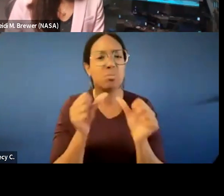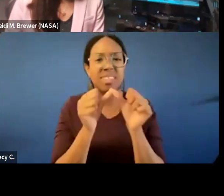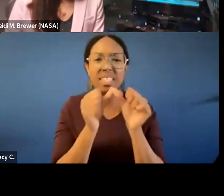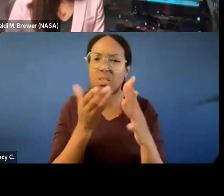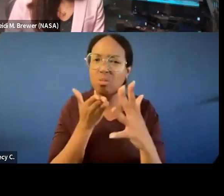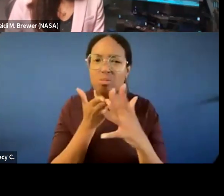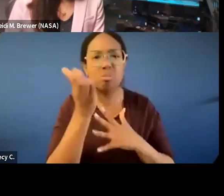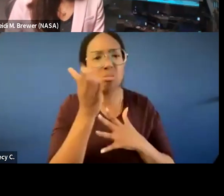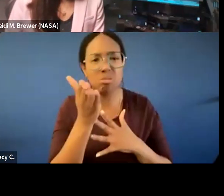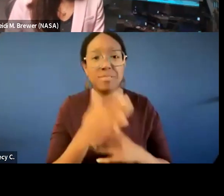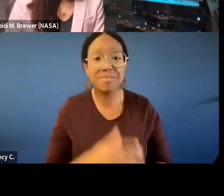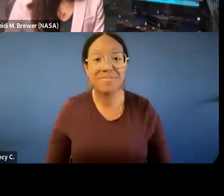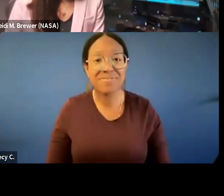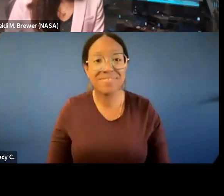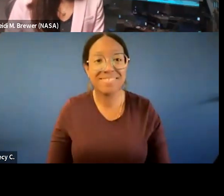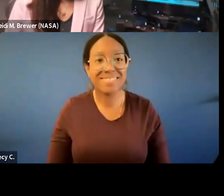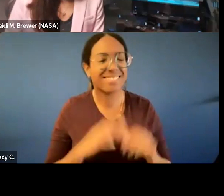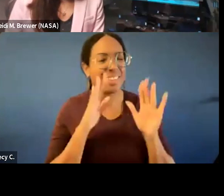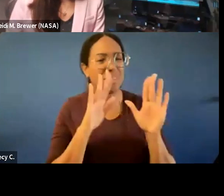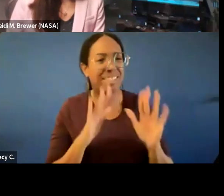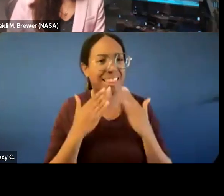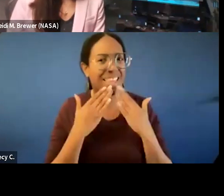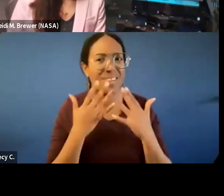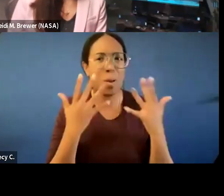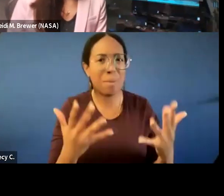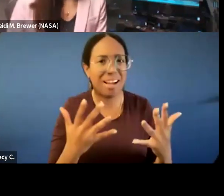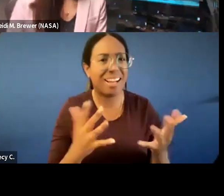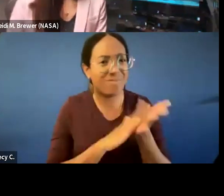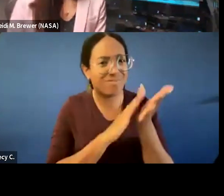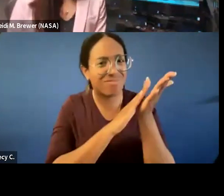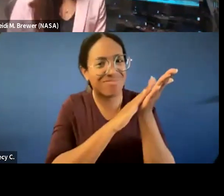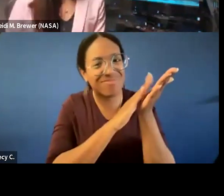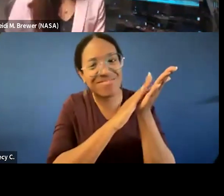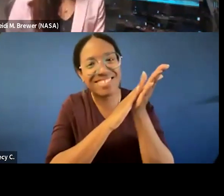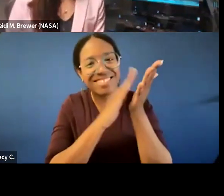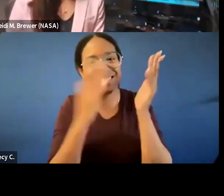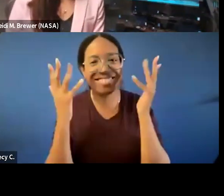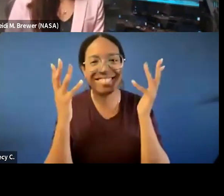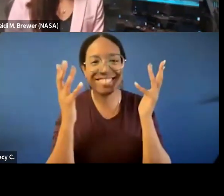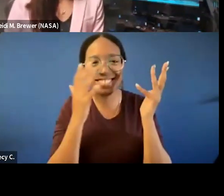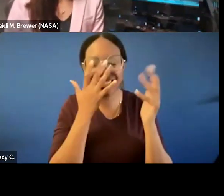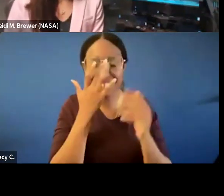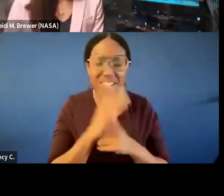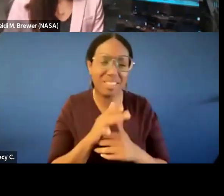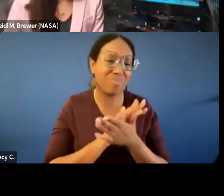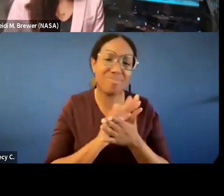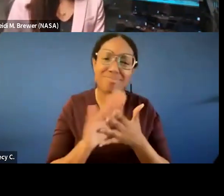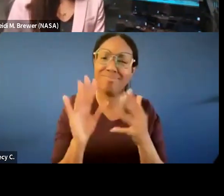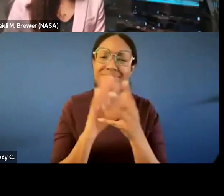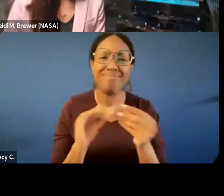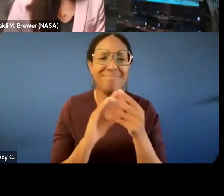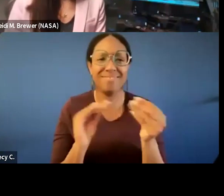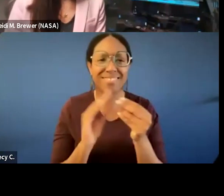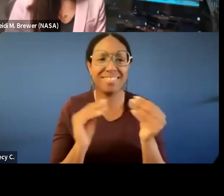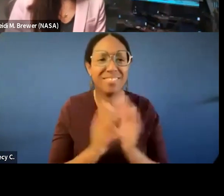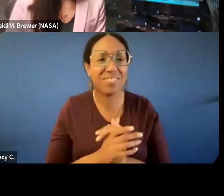throughout my career. Amazing. Thank you, Brittnie. I feel like I can give a round of applause for your story. You know, I know there's a